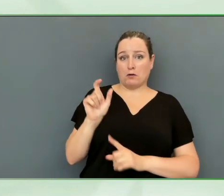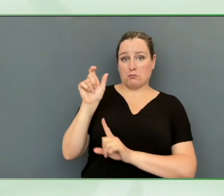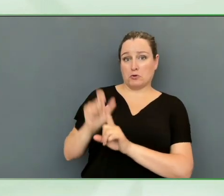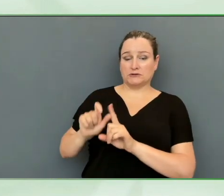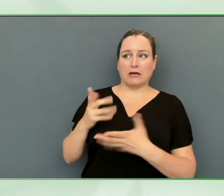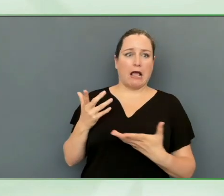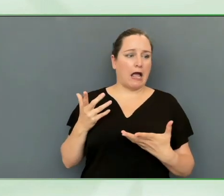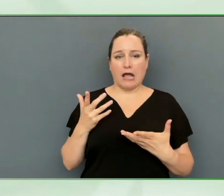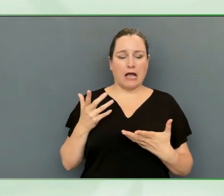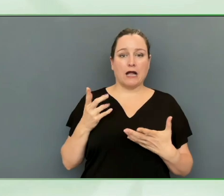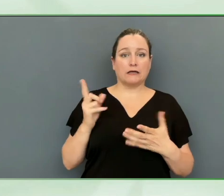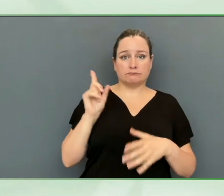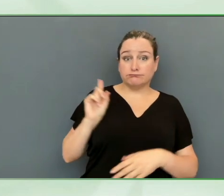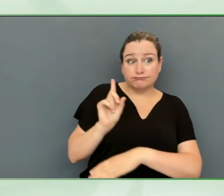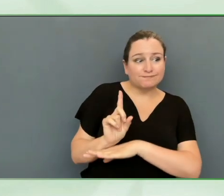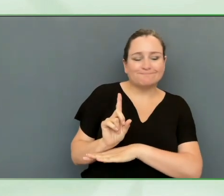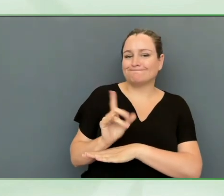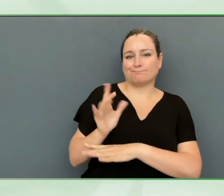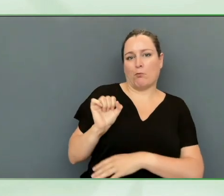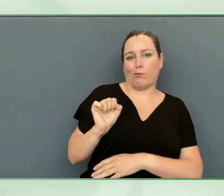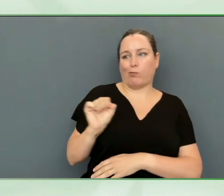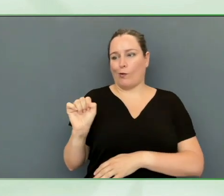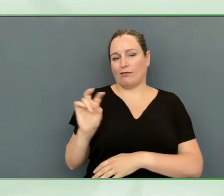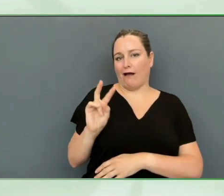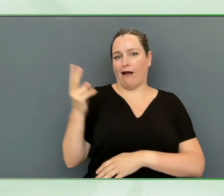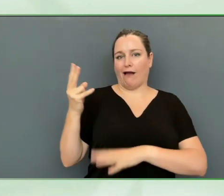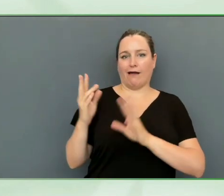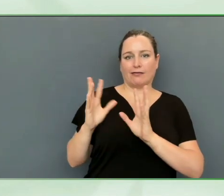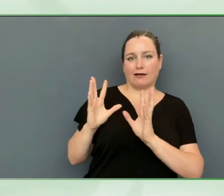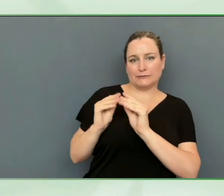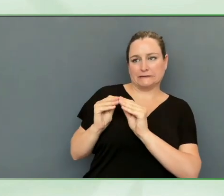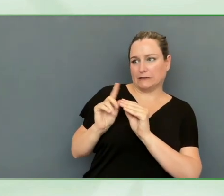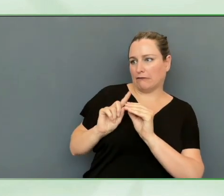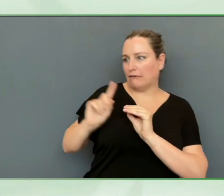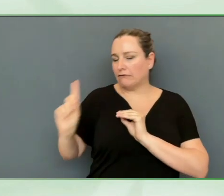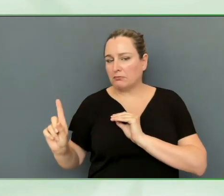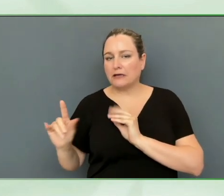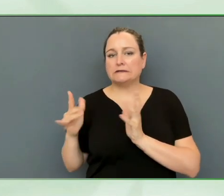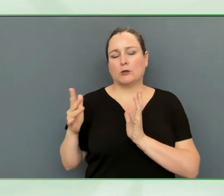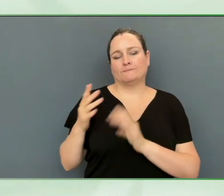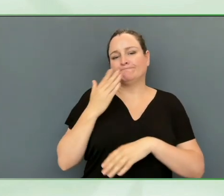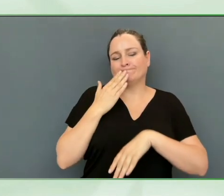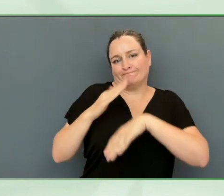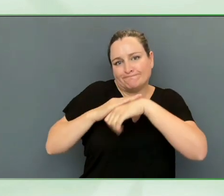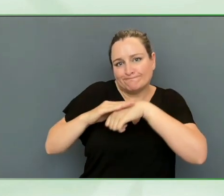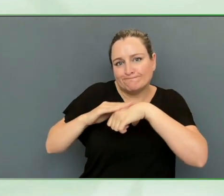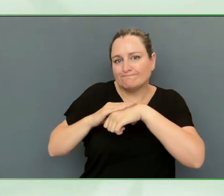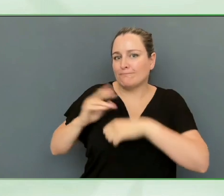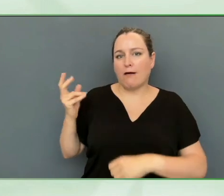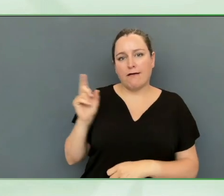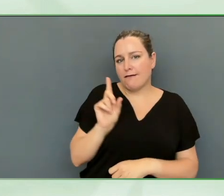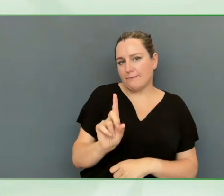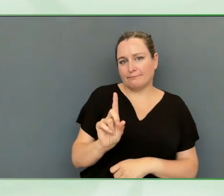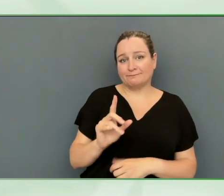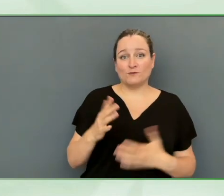that she could not be with us today. So she sends her apologies. So you have the two of